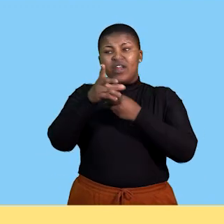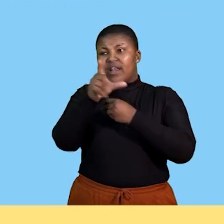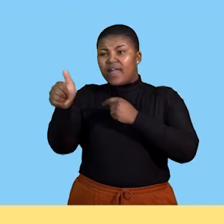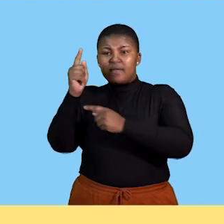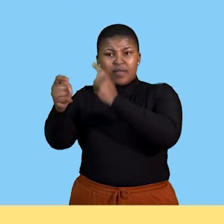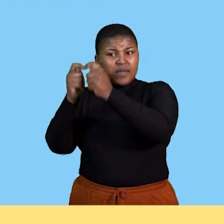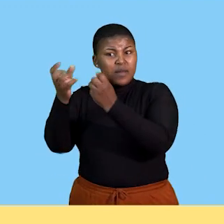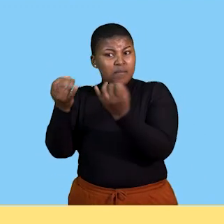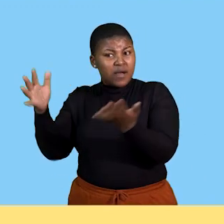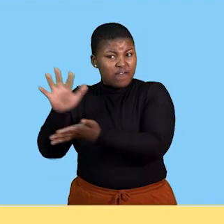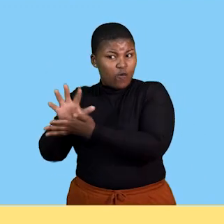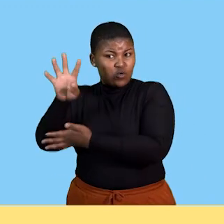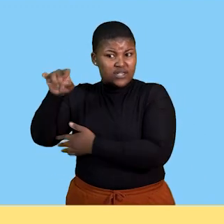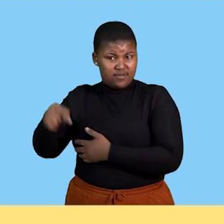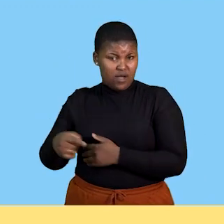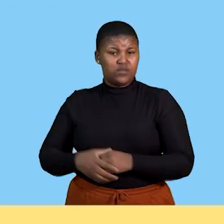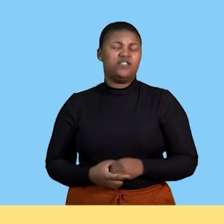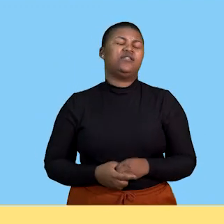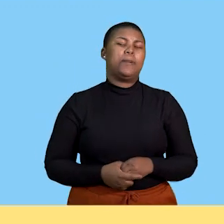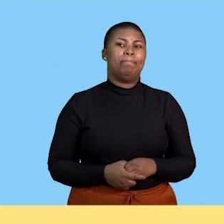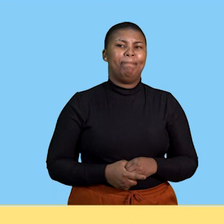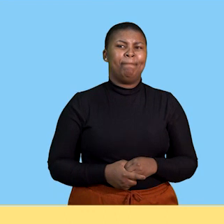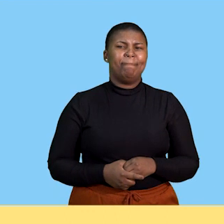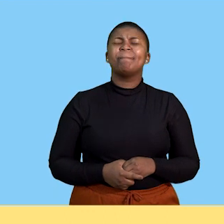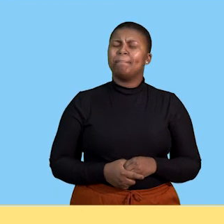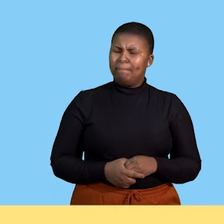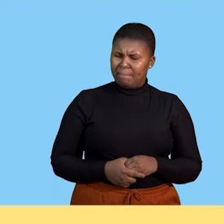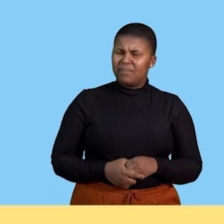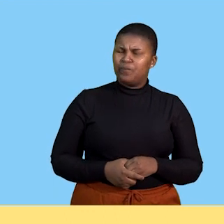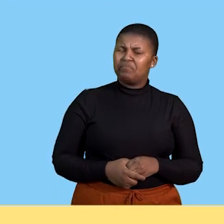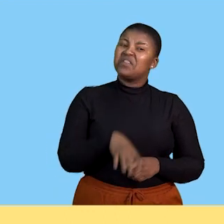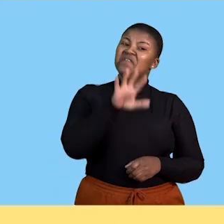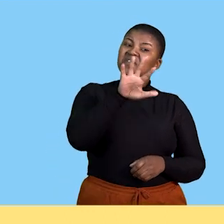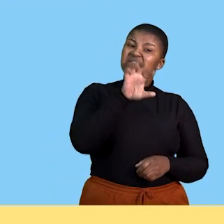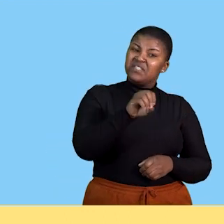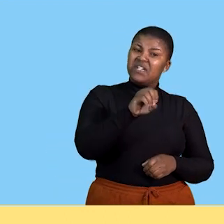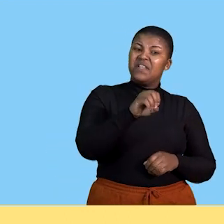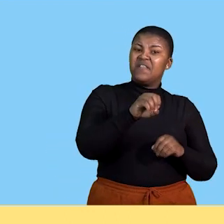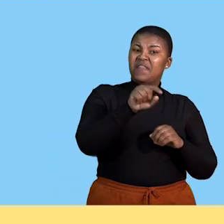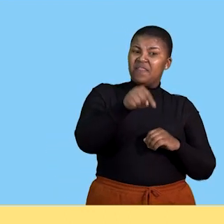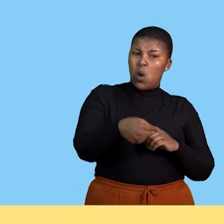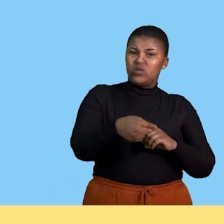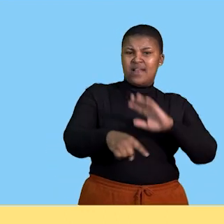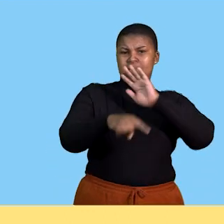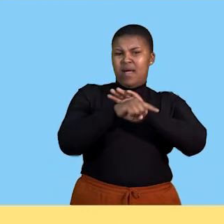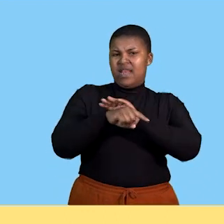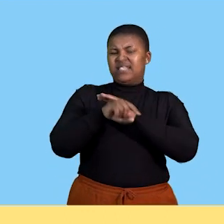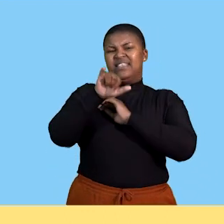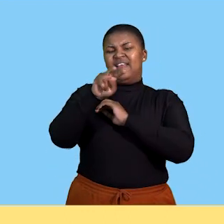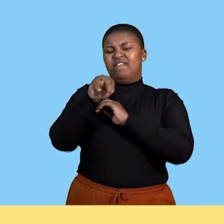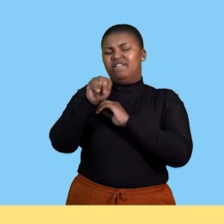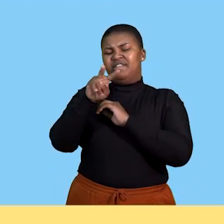Now, we would like to say the 50,000 minus the inventory, but inventory